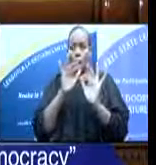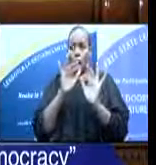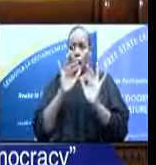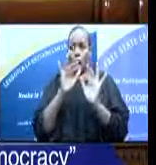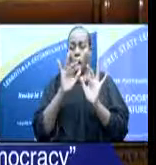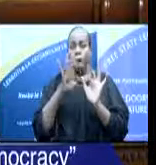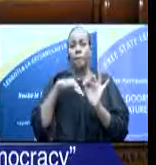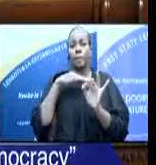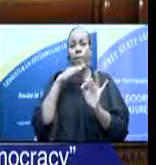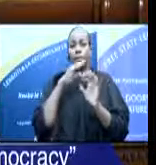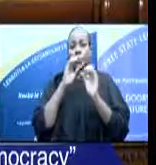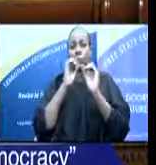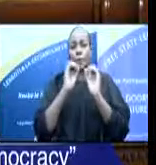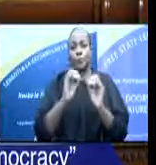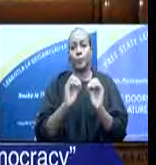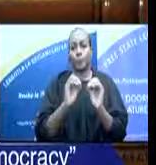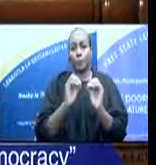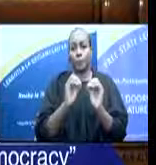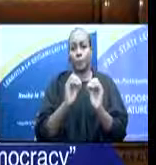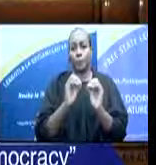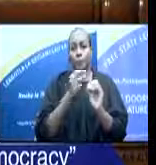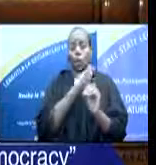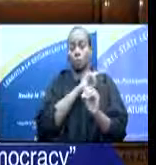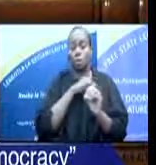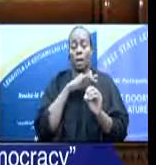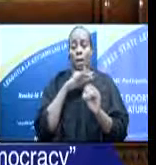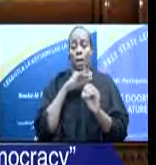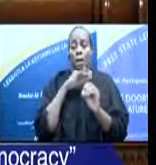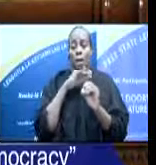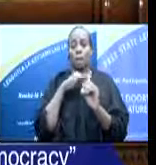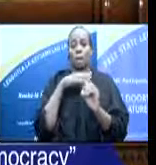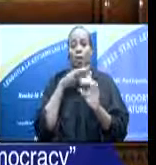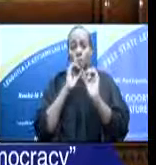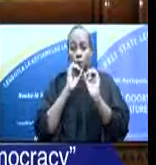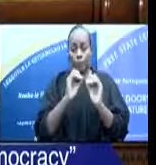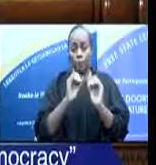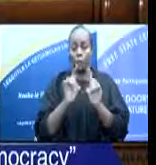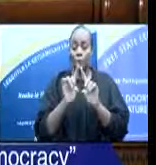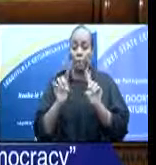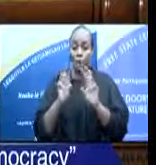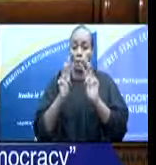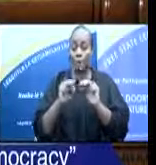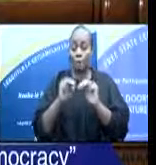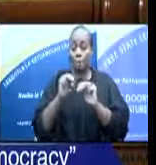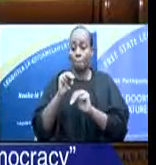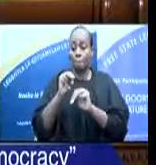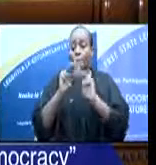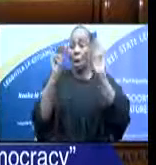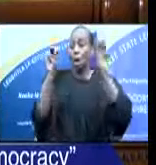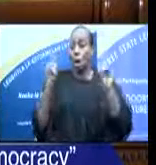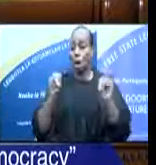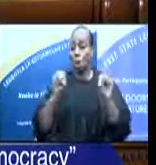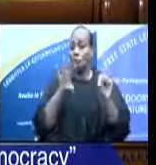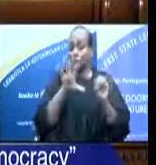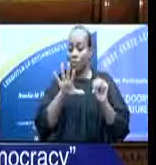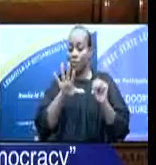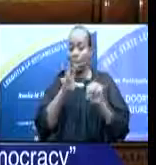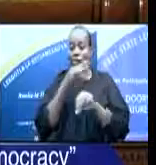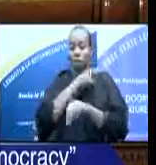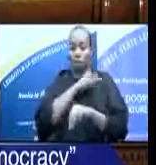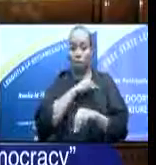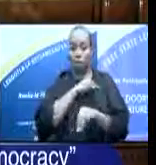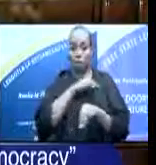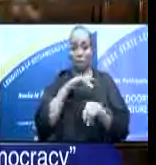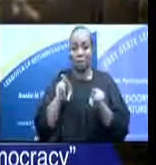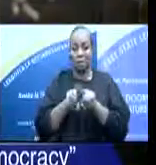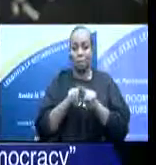and referrals from other districts. The Metro has 5 primary health care facilities offering